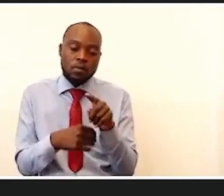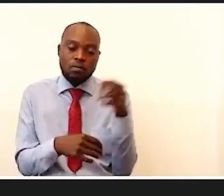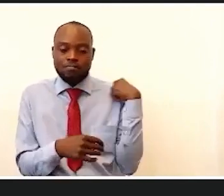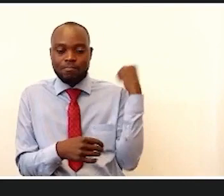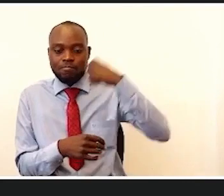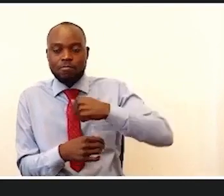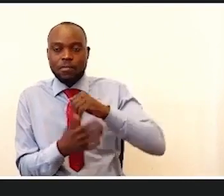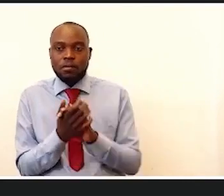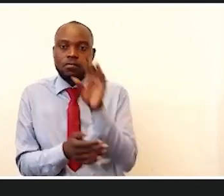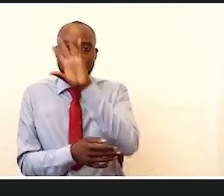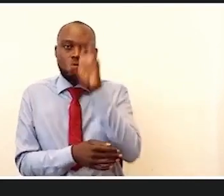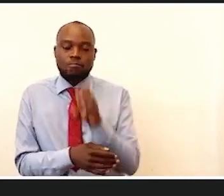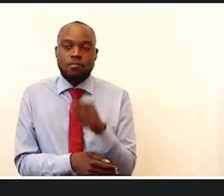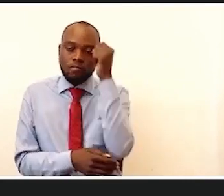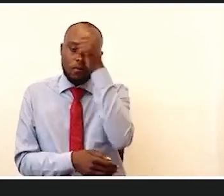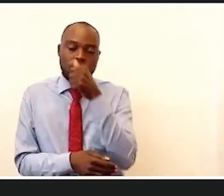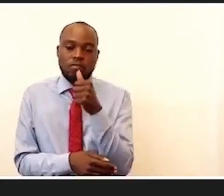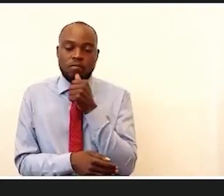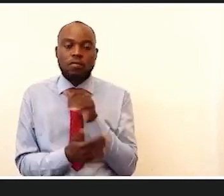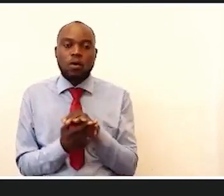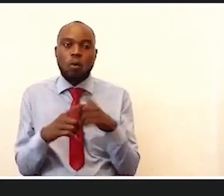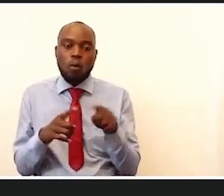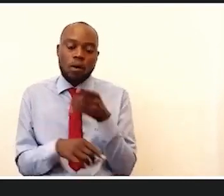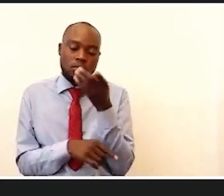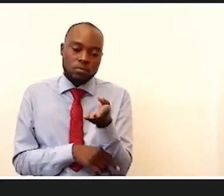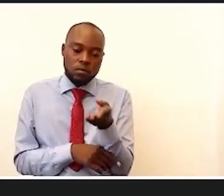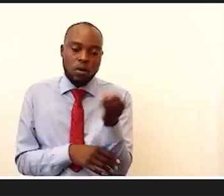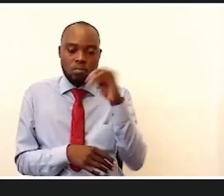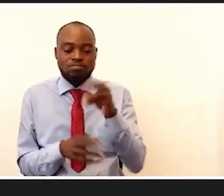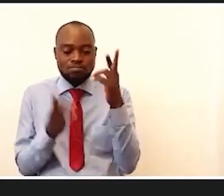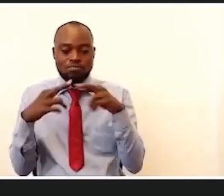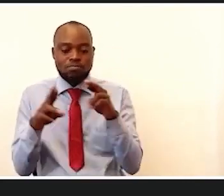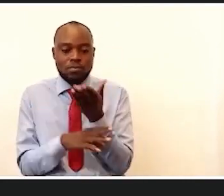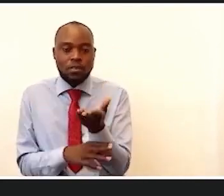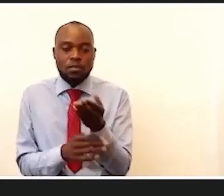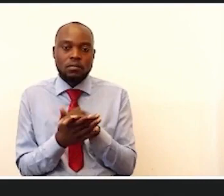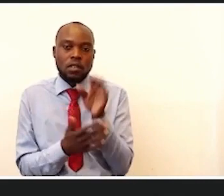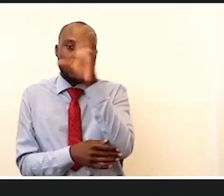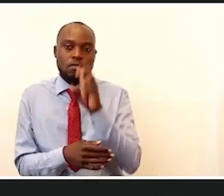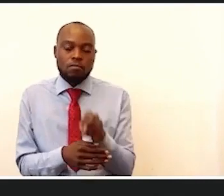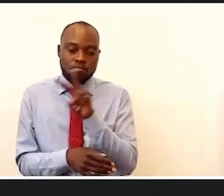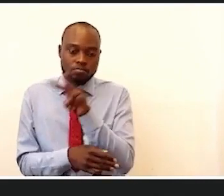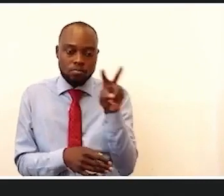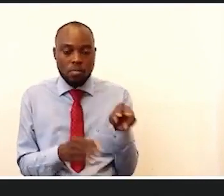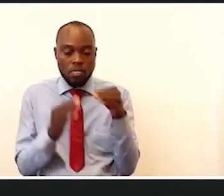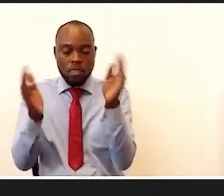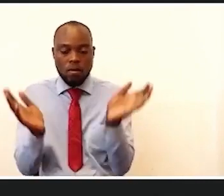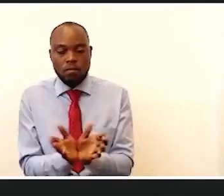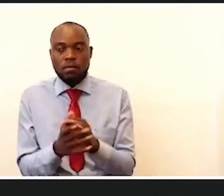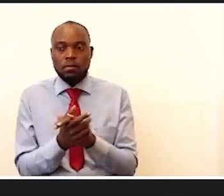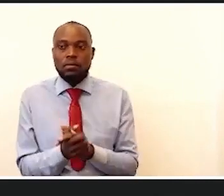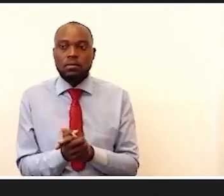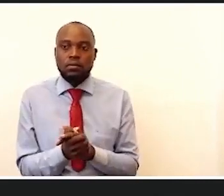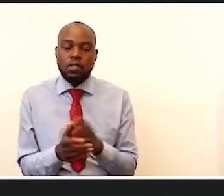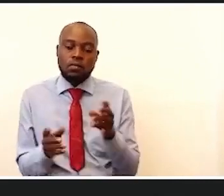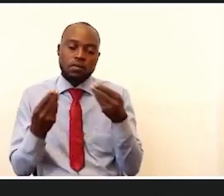Egypt, South Africa, Kenya, and others to also put their reserves with the Africa Monetary Fund, you actually would be making a